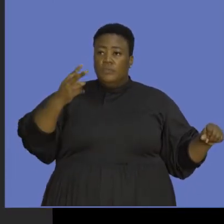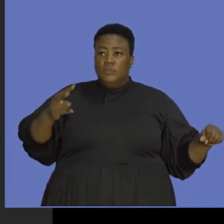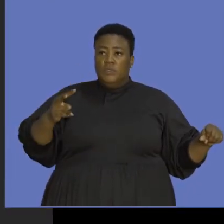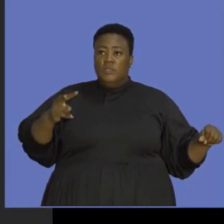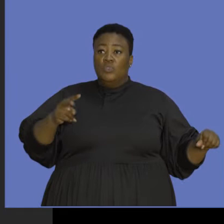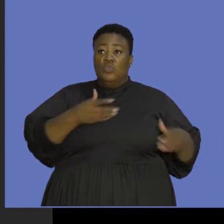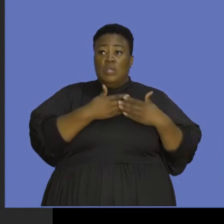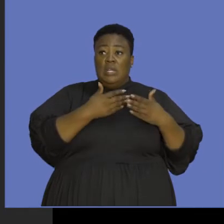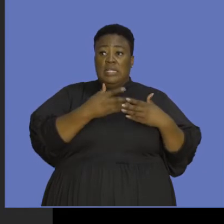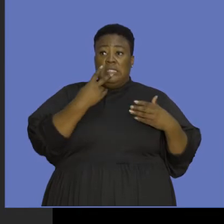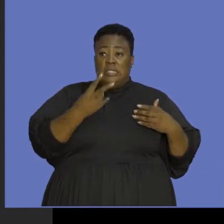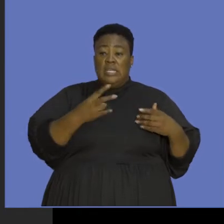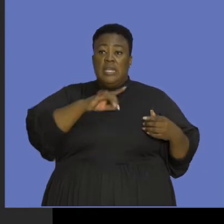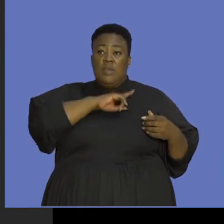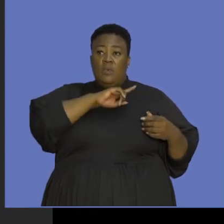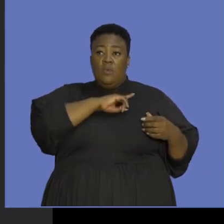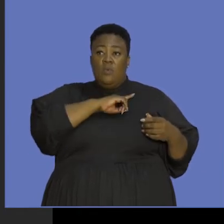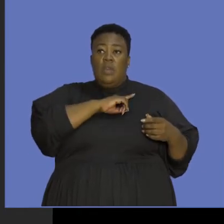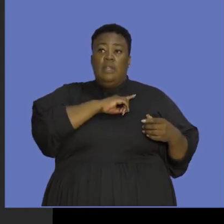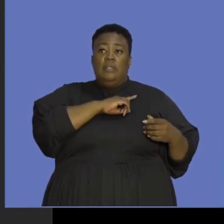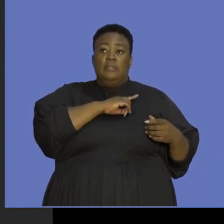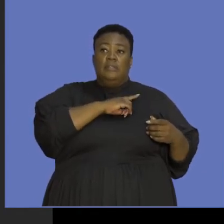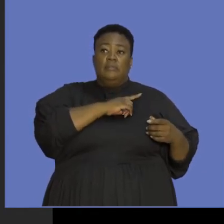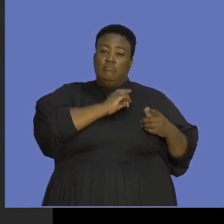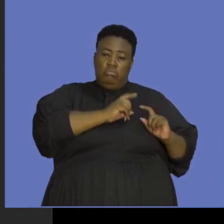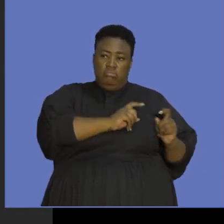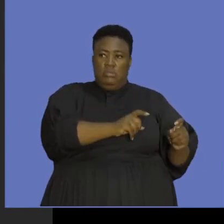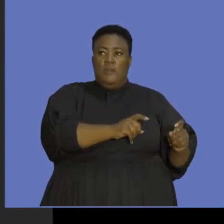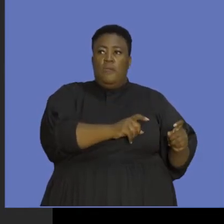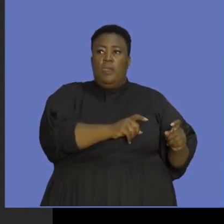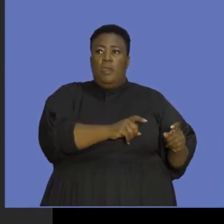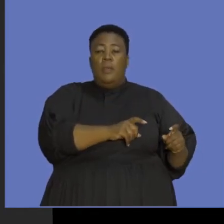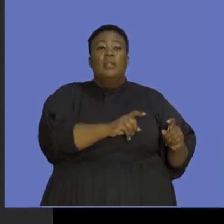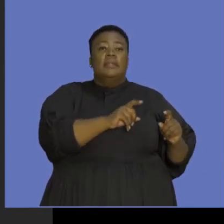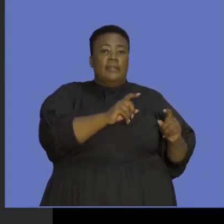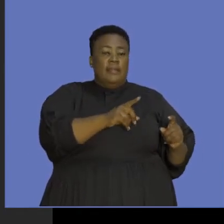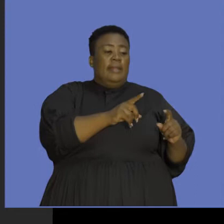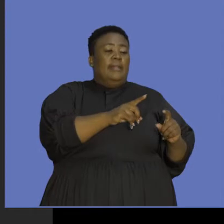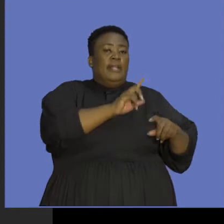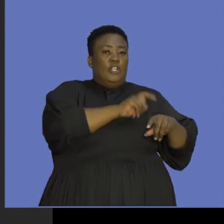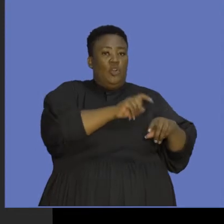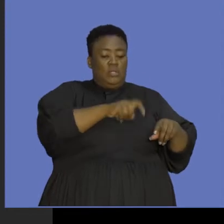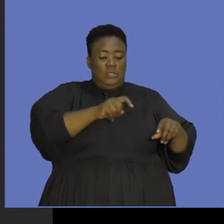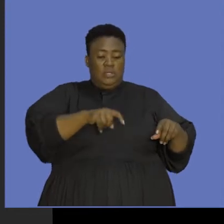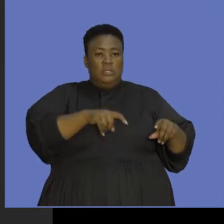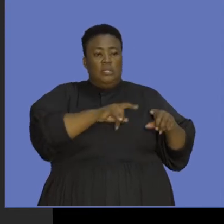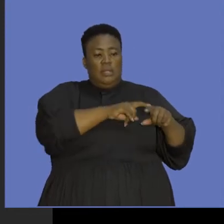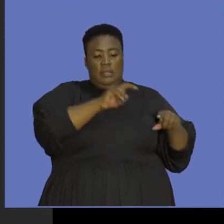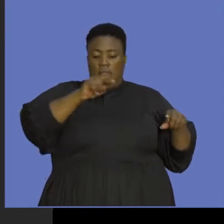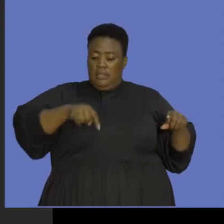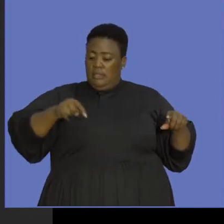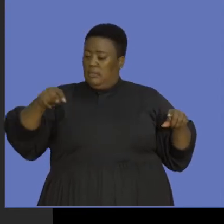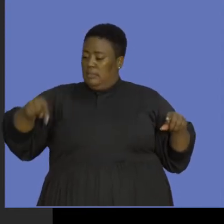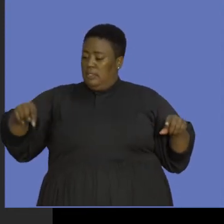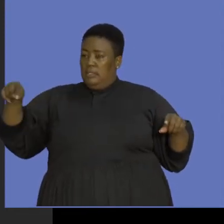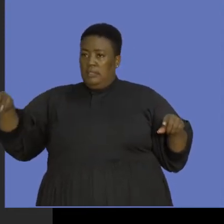tape, you can see, because the cart's accelerated, that the dots get further and further and further apart. So